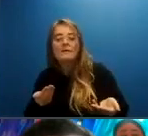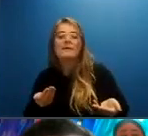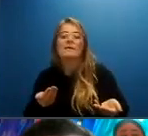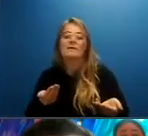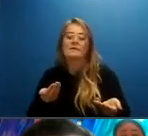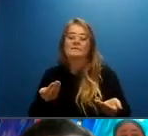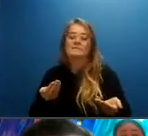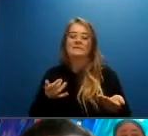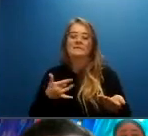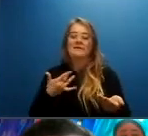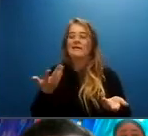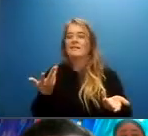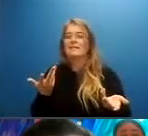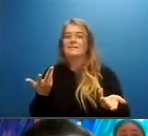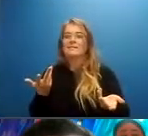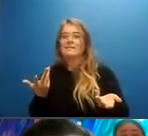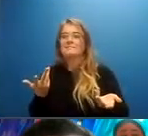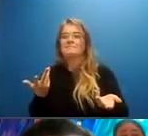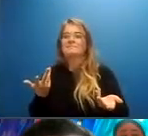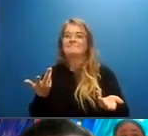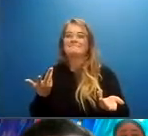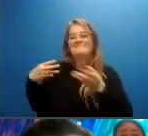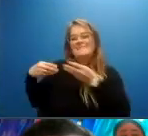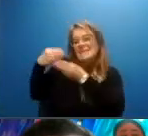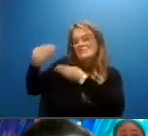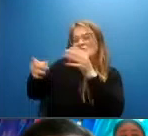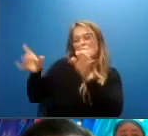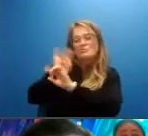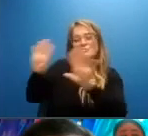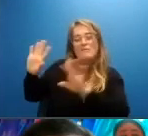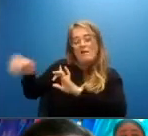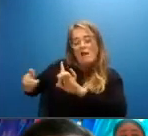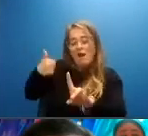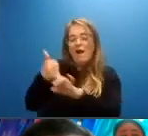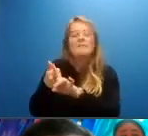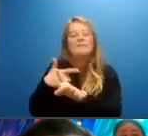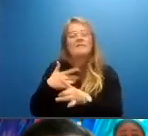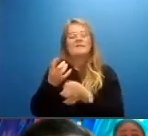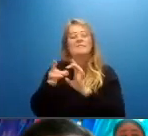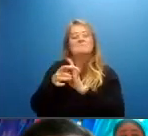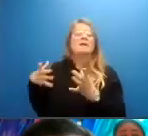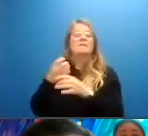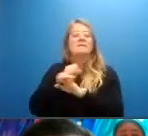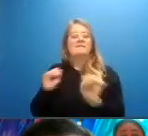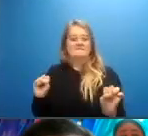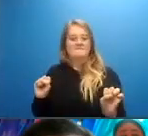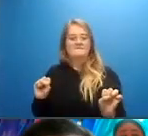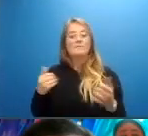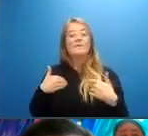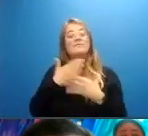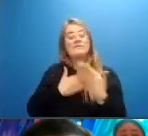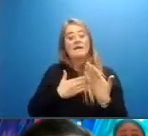of the intergenerational traumas. We even have clients that are survivors of residential